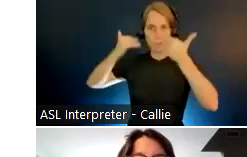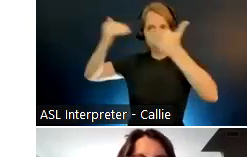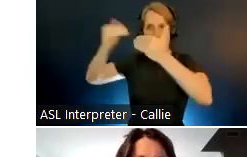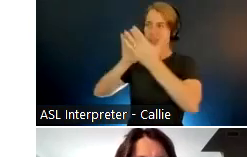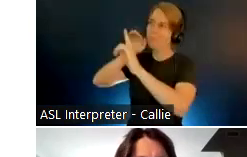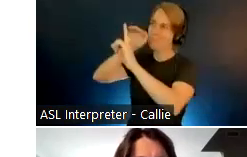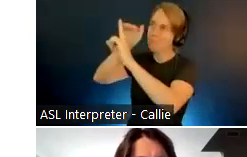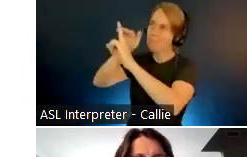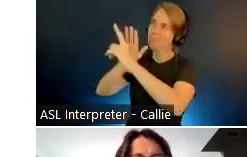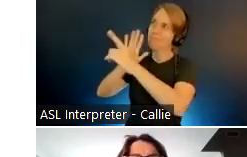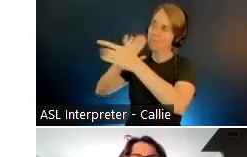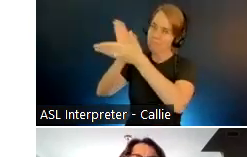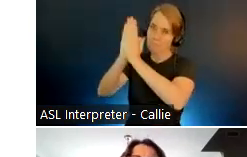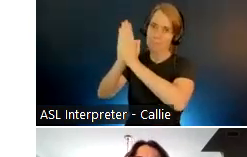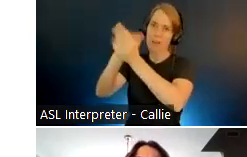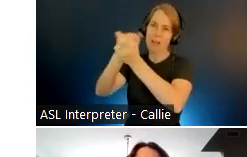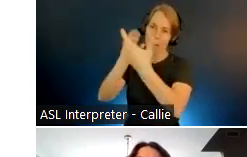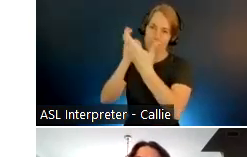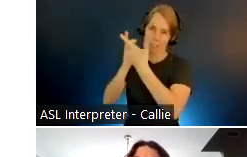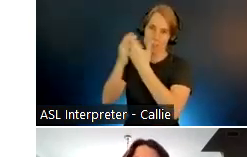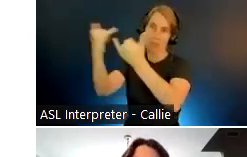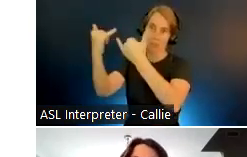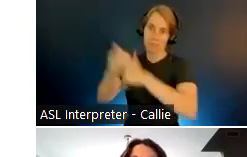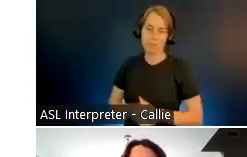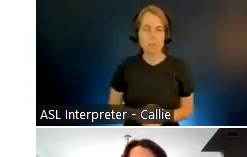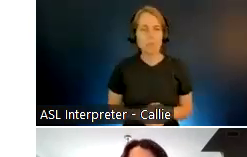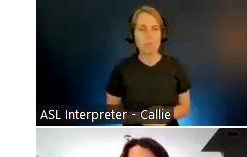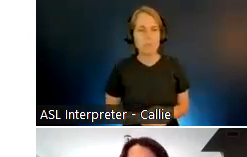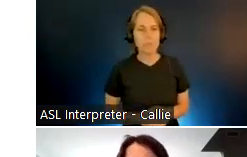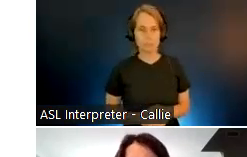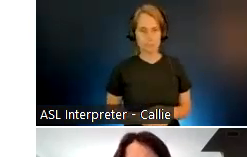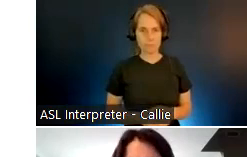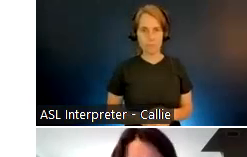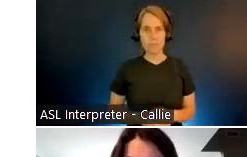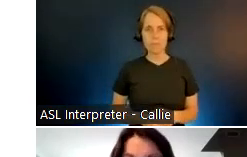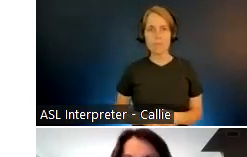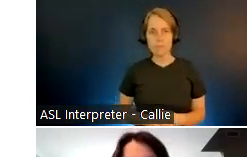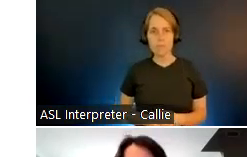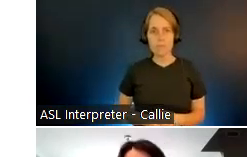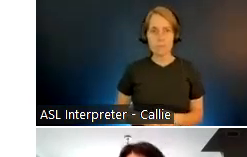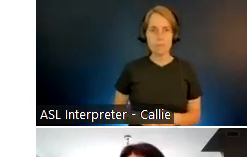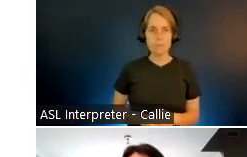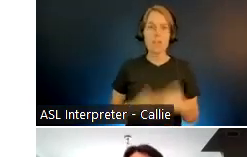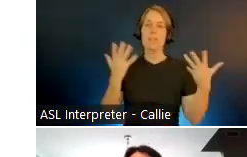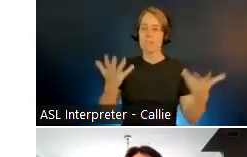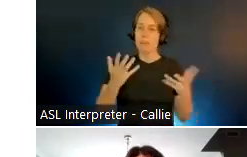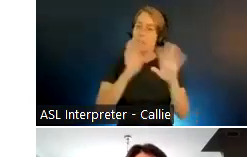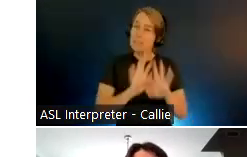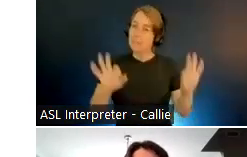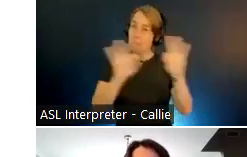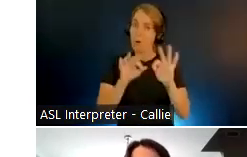accommodations. Become familiar with accommodations and practice requesting reasonable